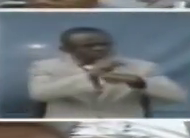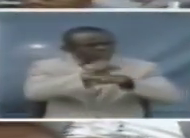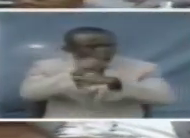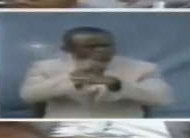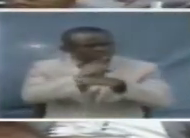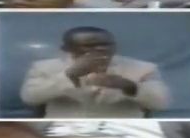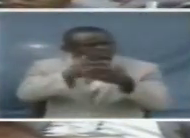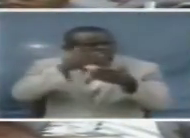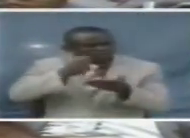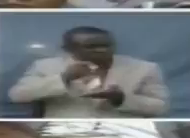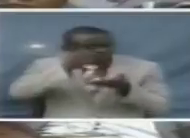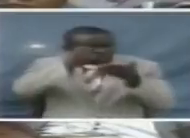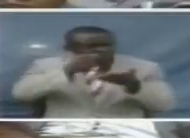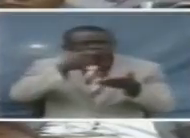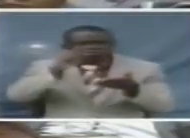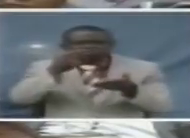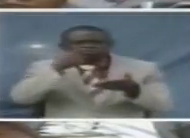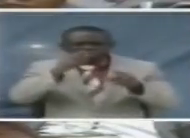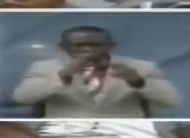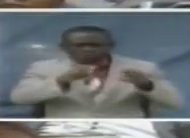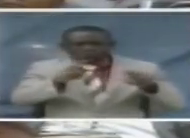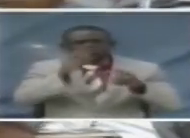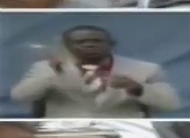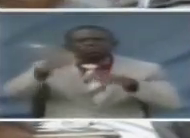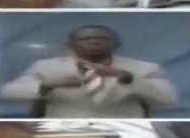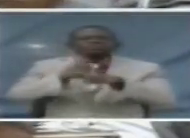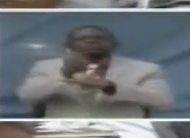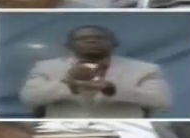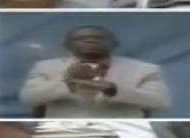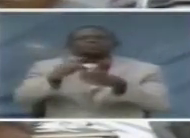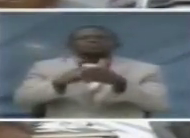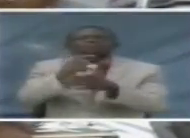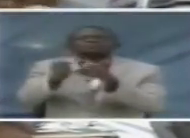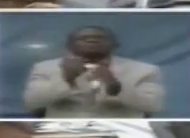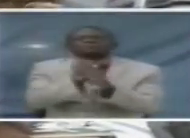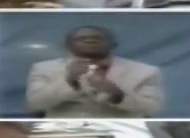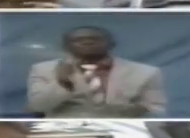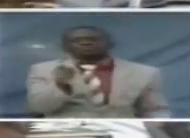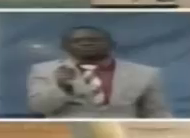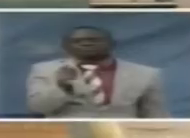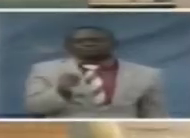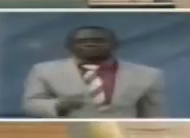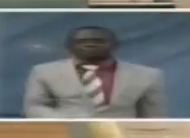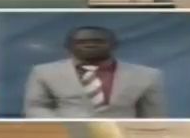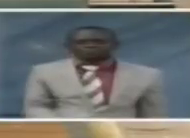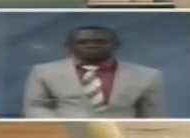public investment projects before being considered for financing in the budget. Mr. Speaker,